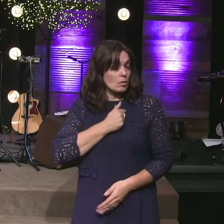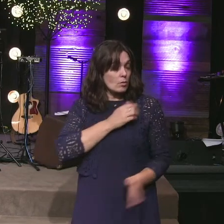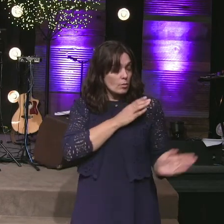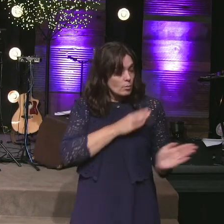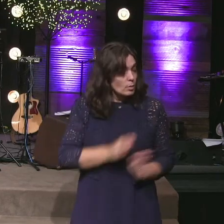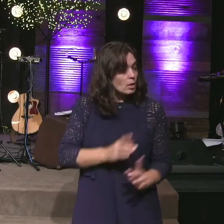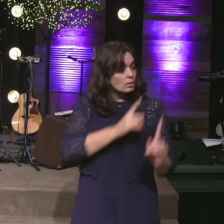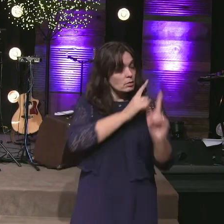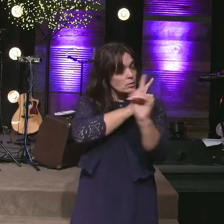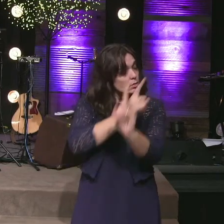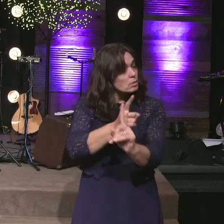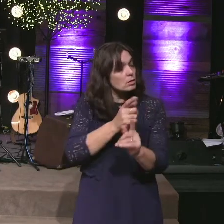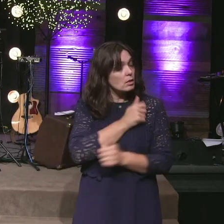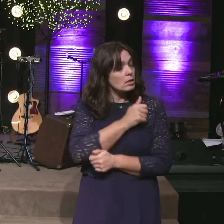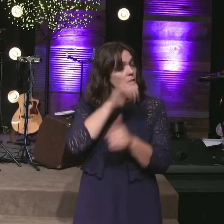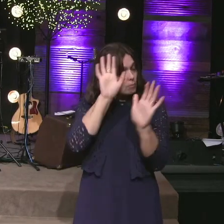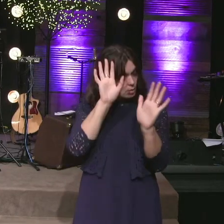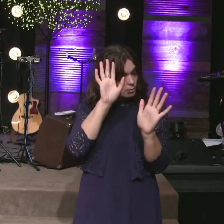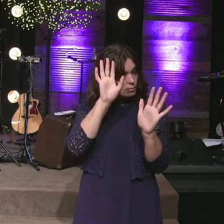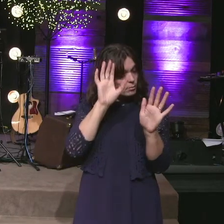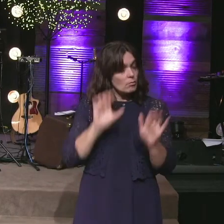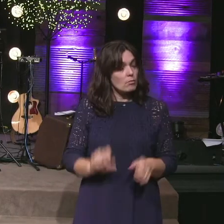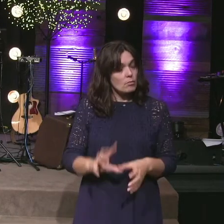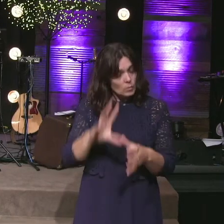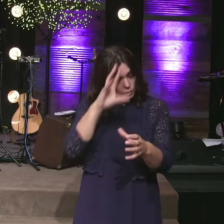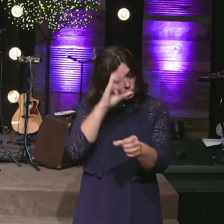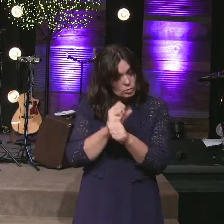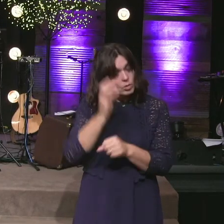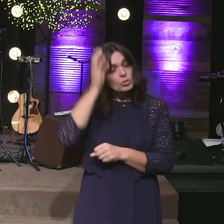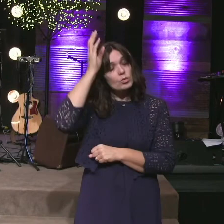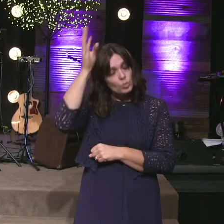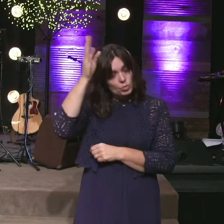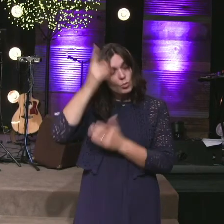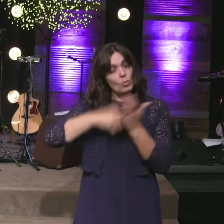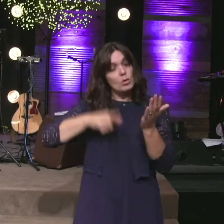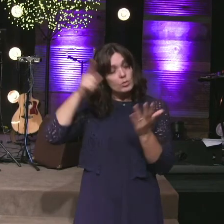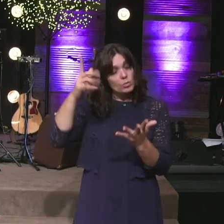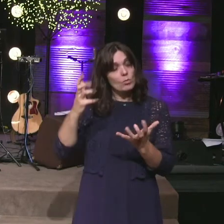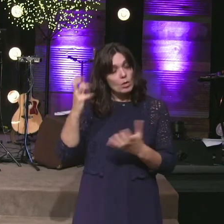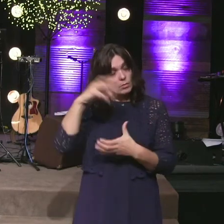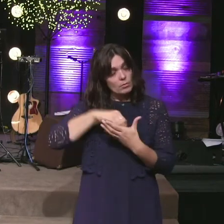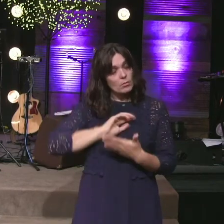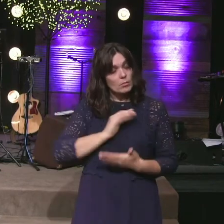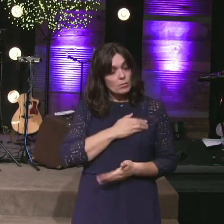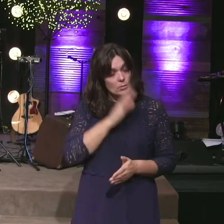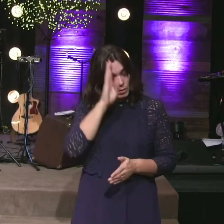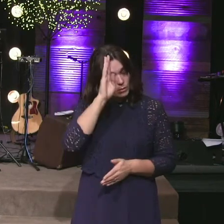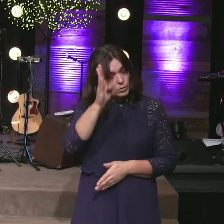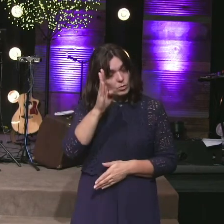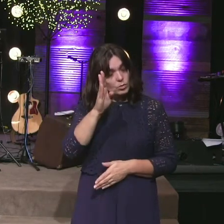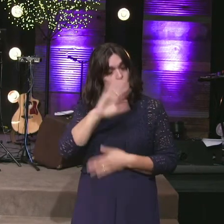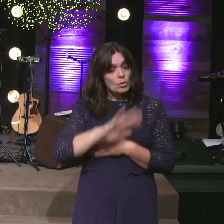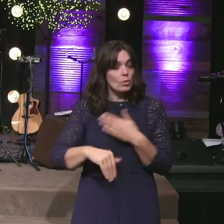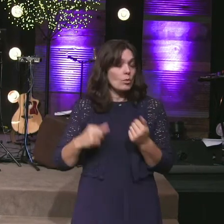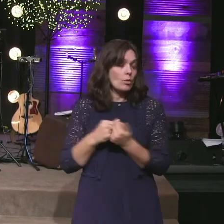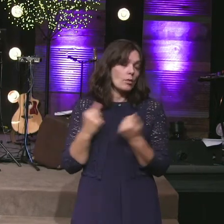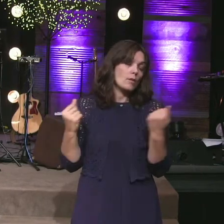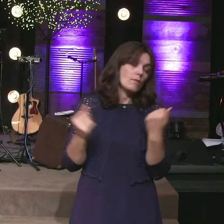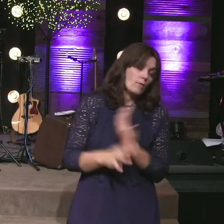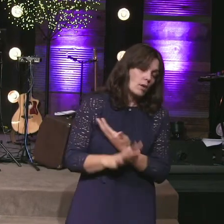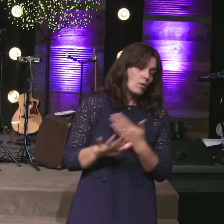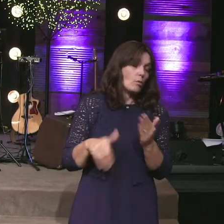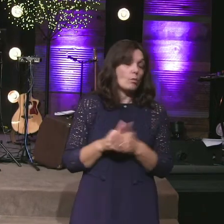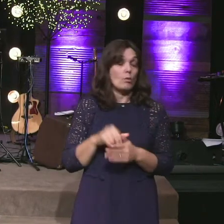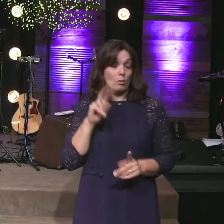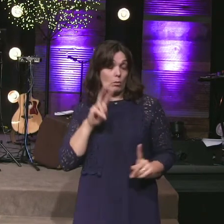Father, to trust you for the future, to lay aside the fear, to stop the